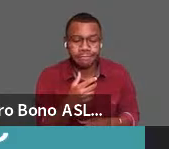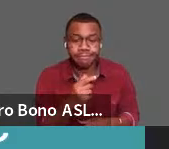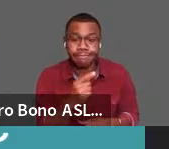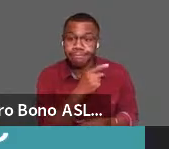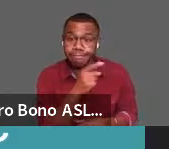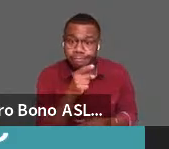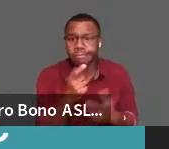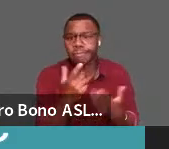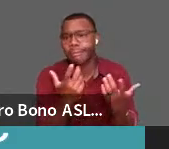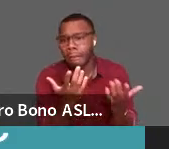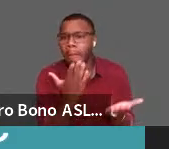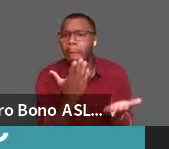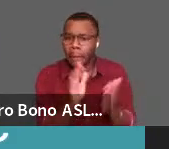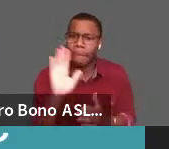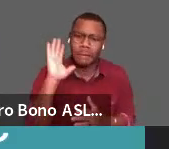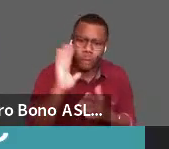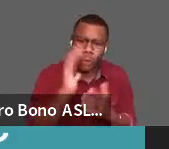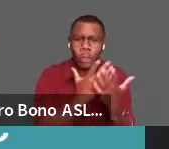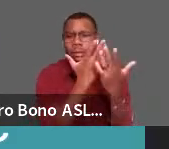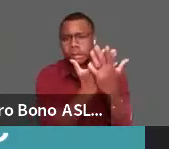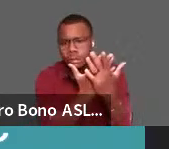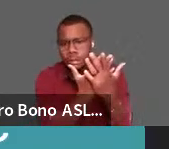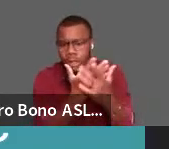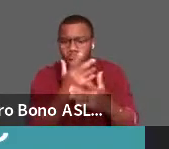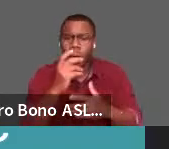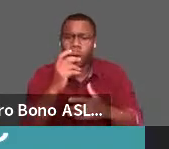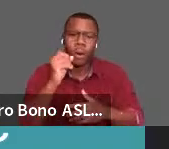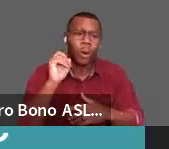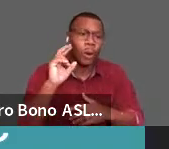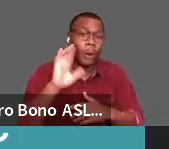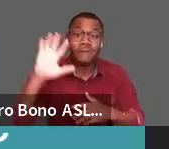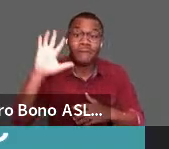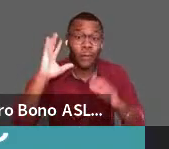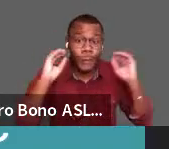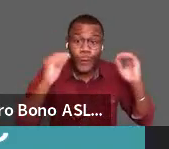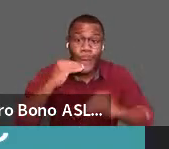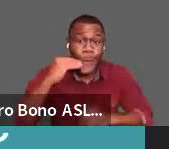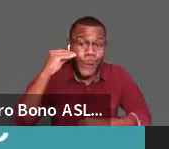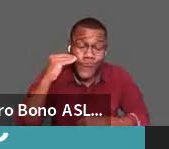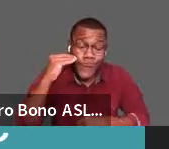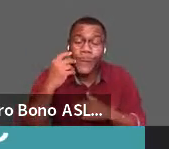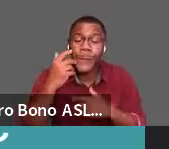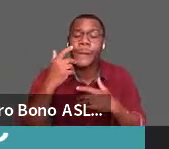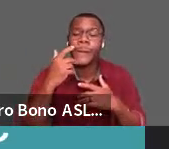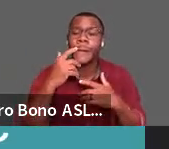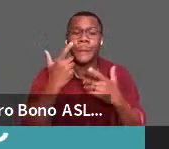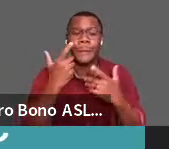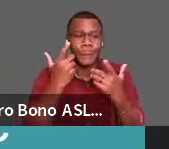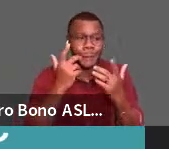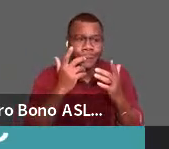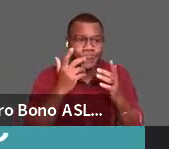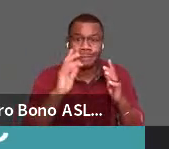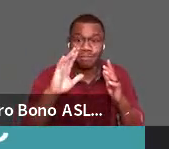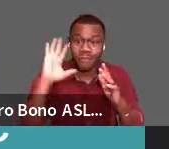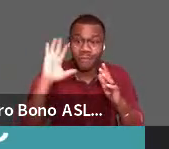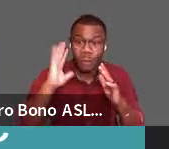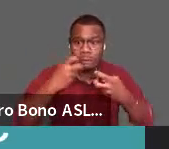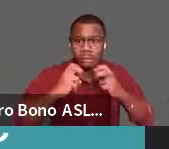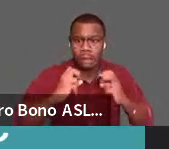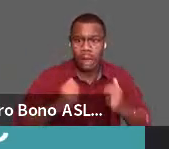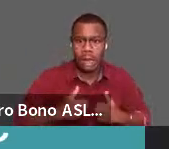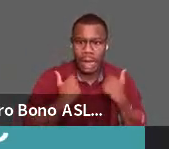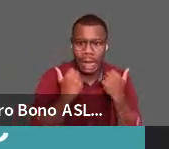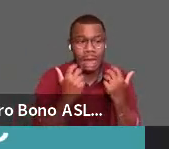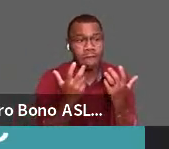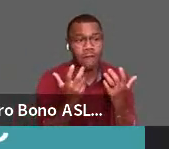records, people who have been formerly homeless, justice involved, like I mentioned, former foster youth, et cetera. So really targeting our resources